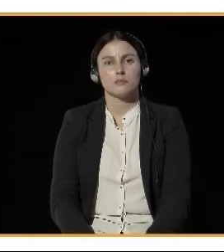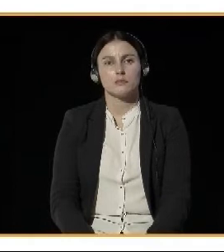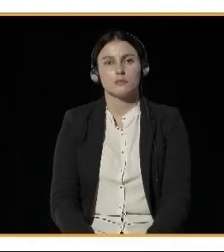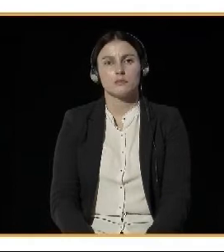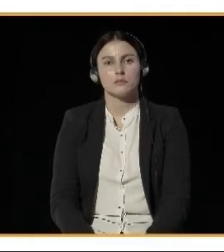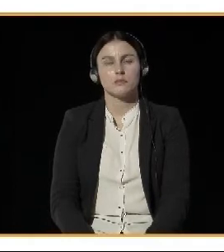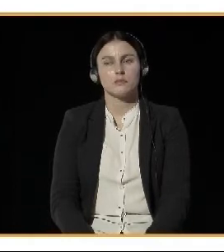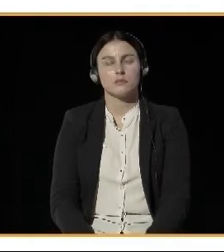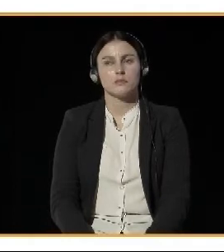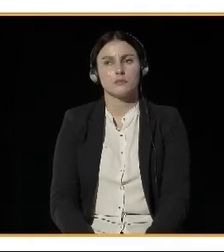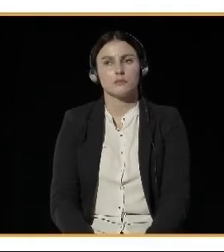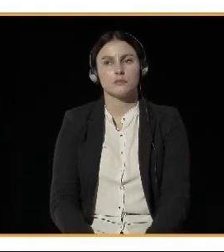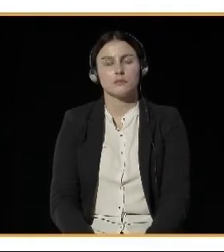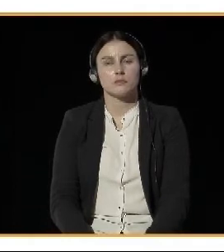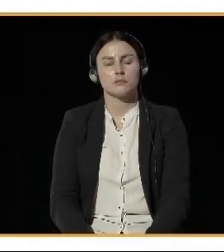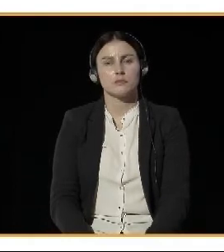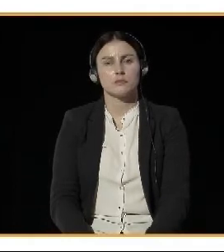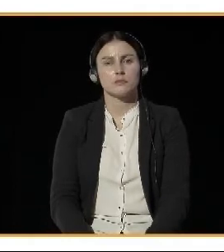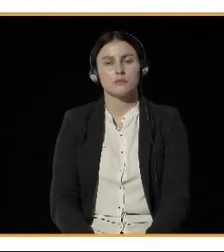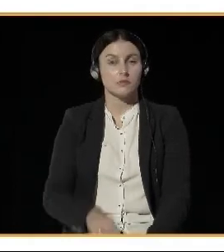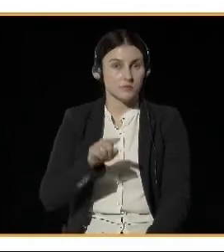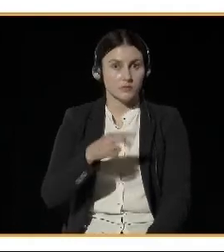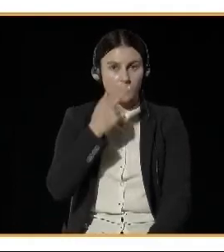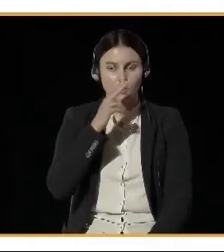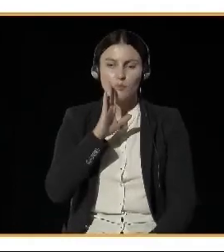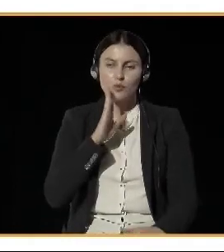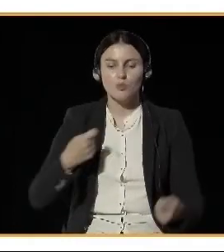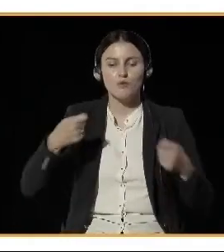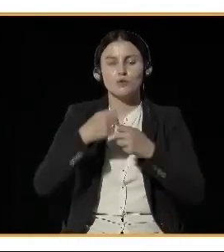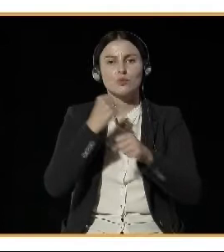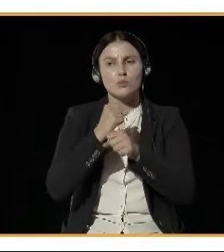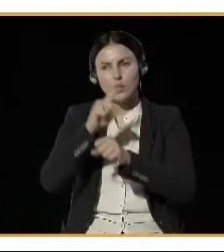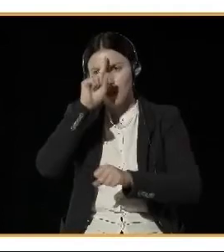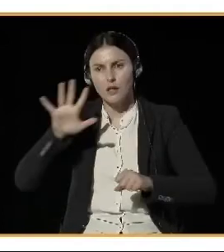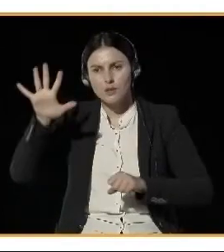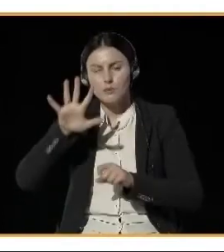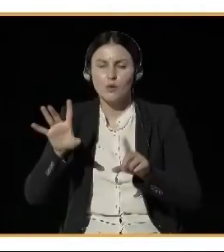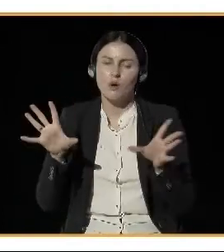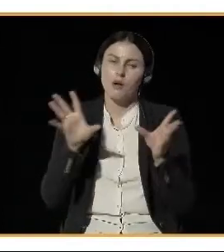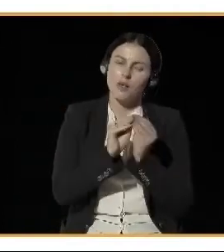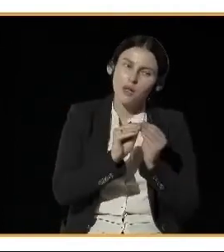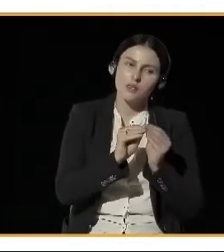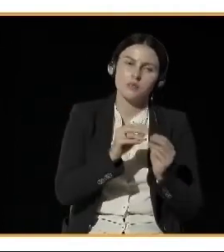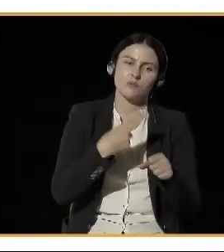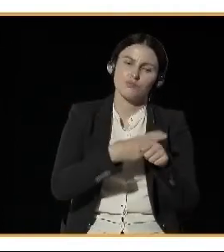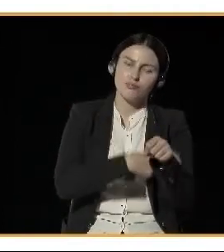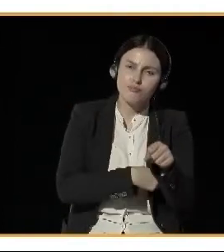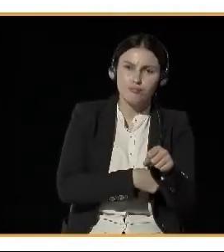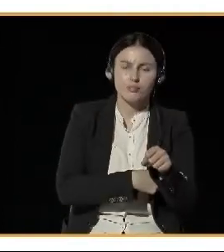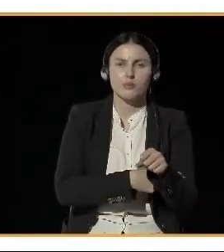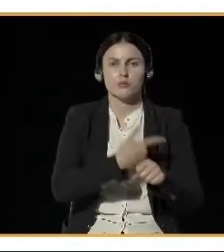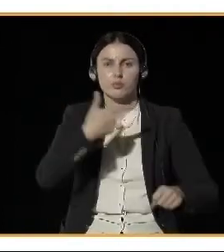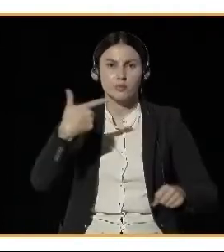social participation has improved or not. Actually, at that time, the situation in Poland did not change